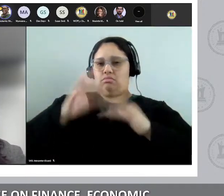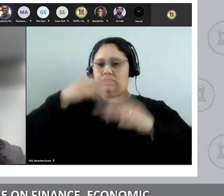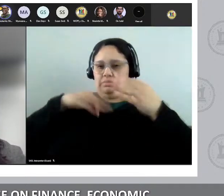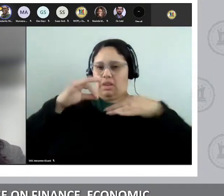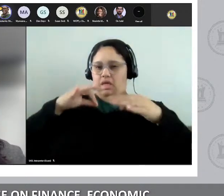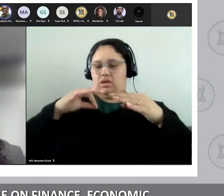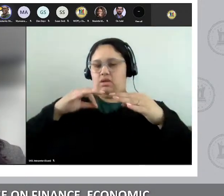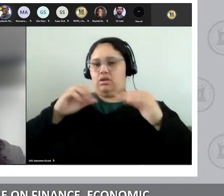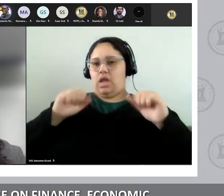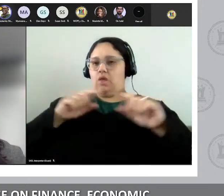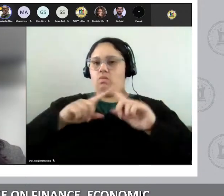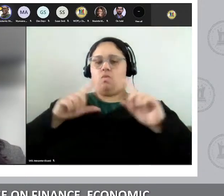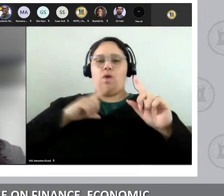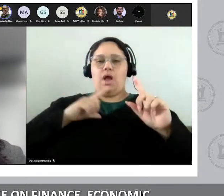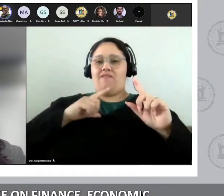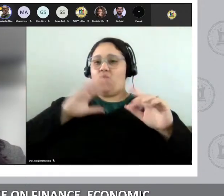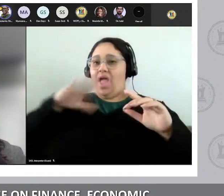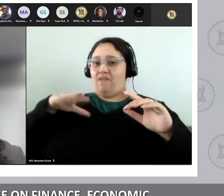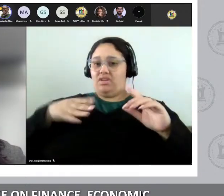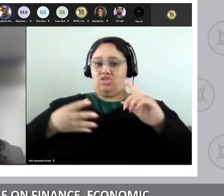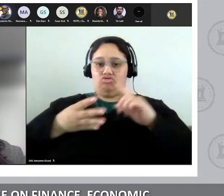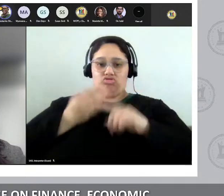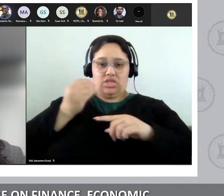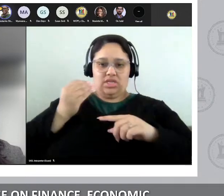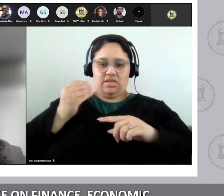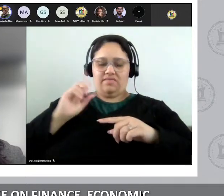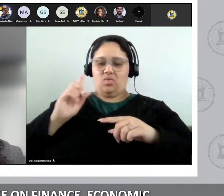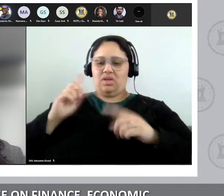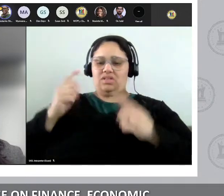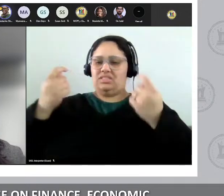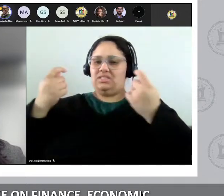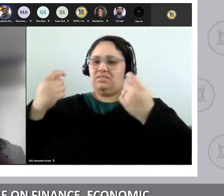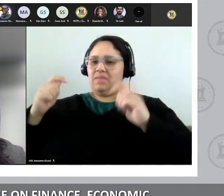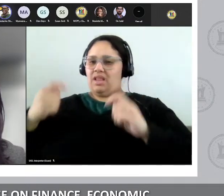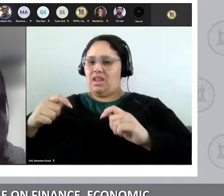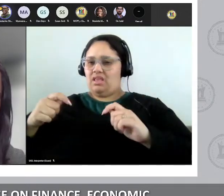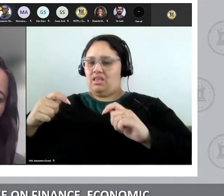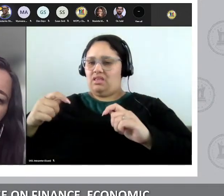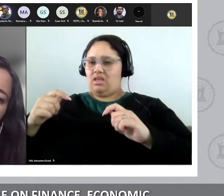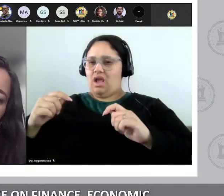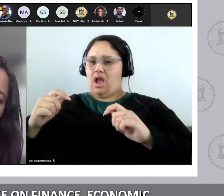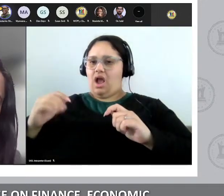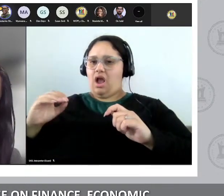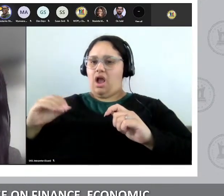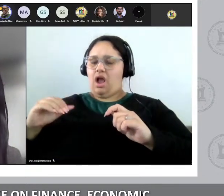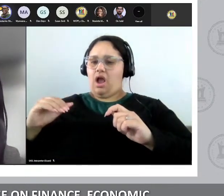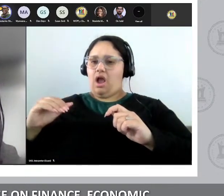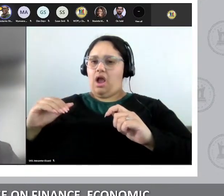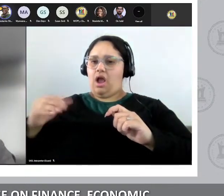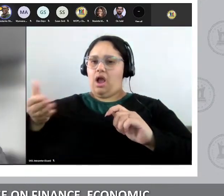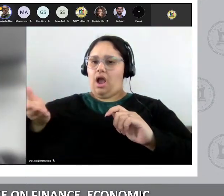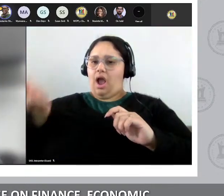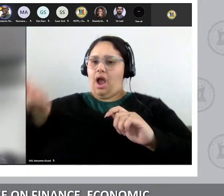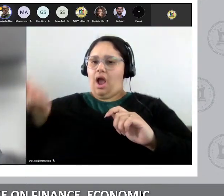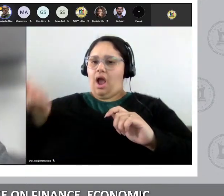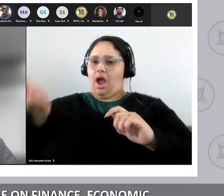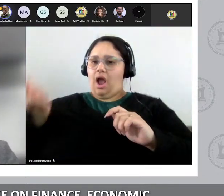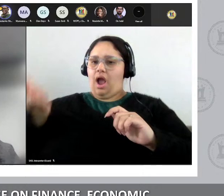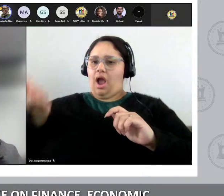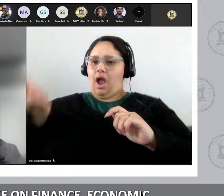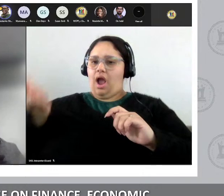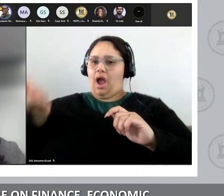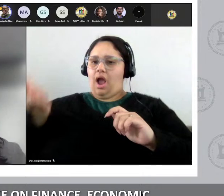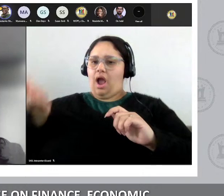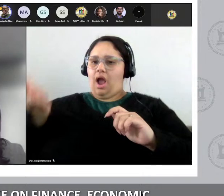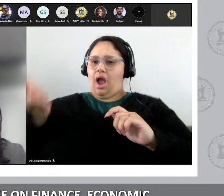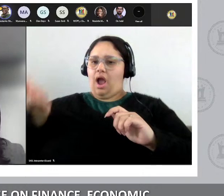explain to me, because if you have not achieved, what is the spending that would then have gone up if I'm reading that